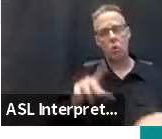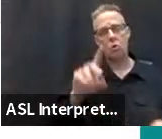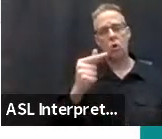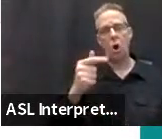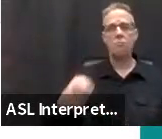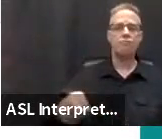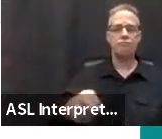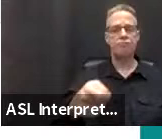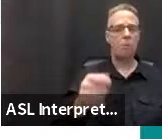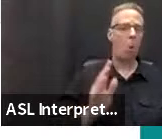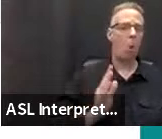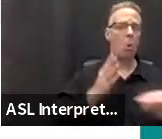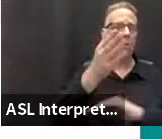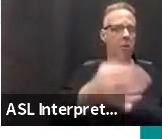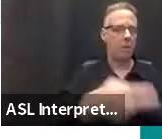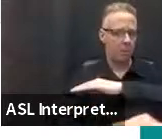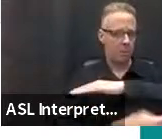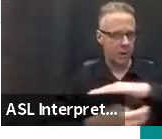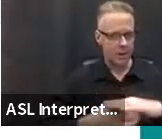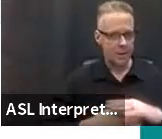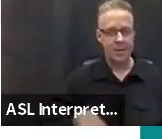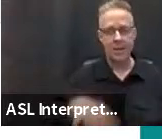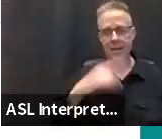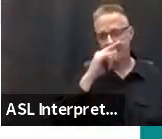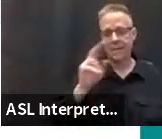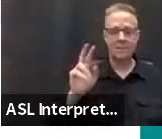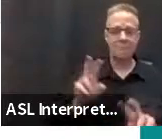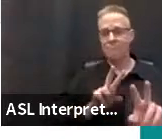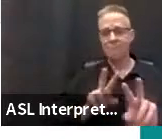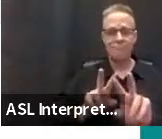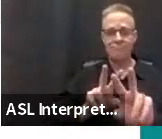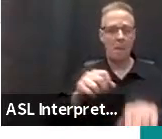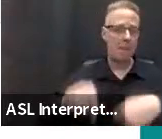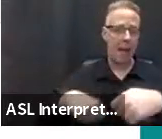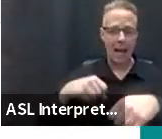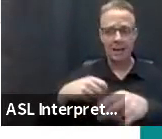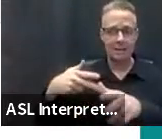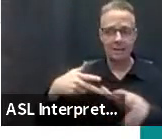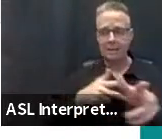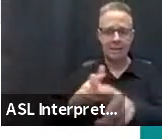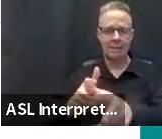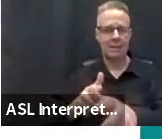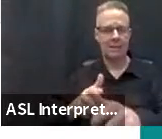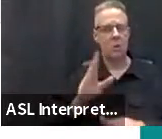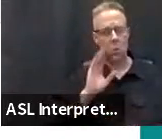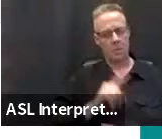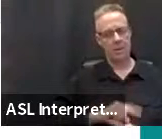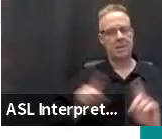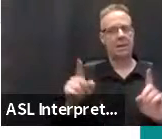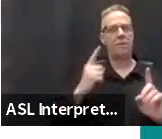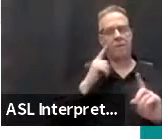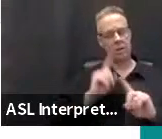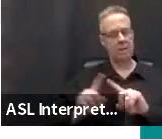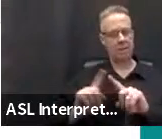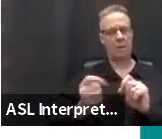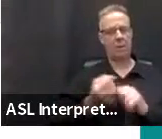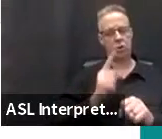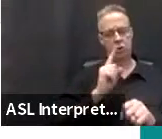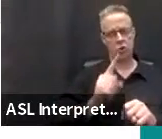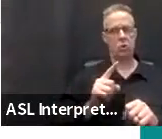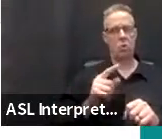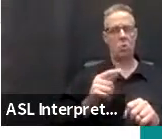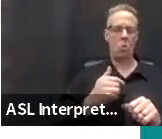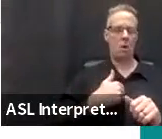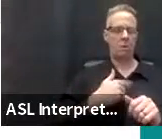and with the kids trailing behind on their bikes. It's got to be different environments for different users.